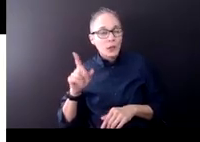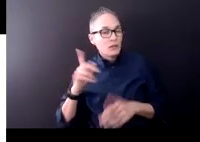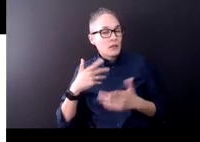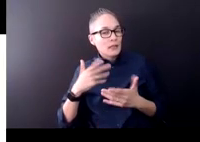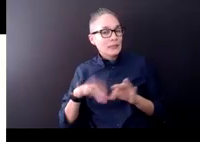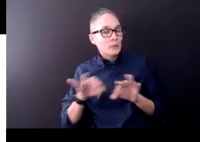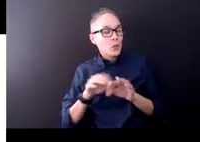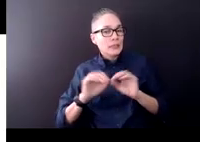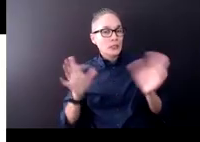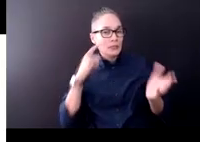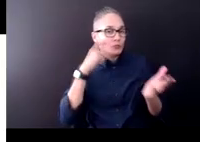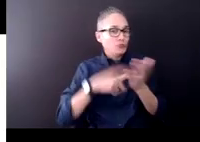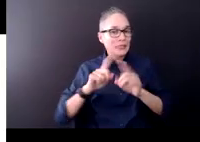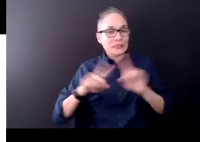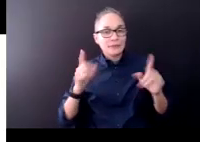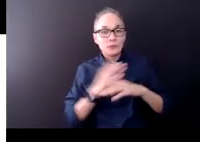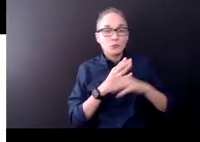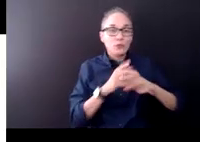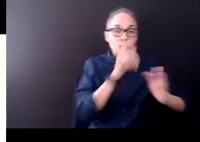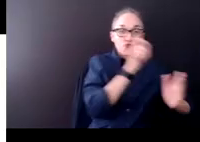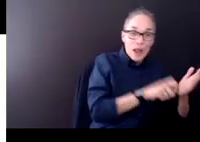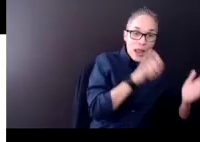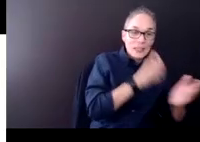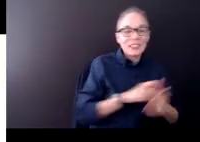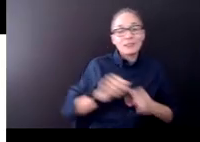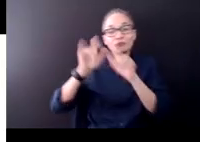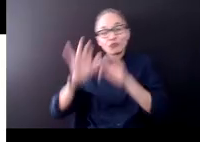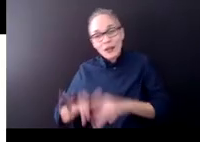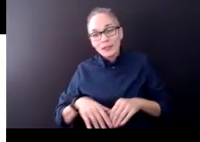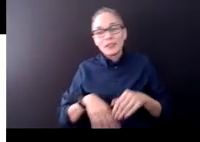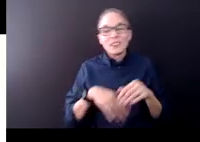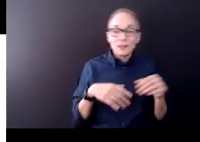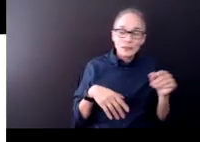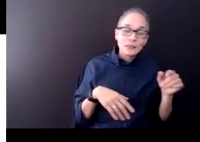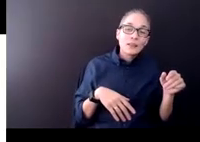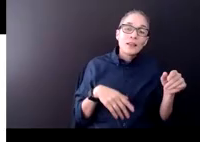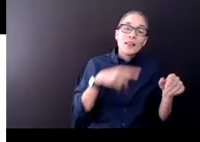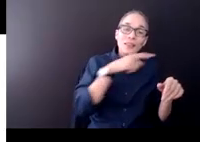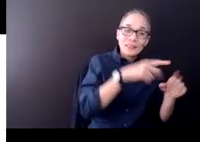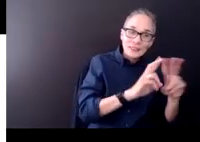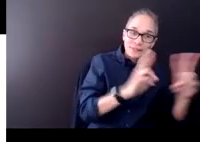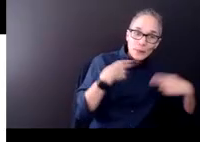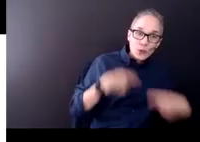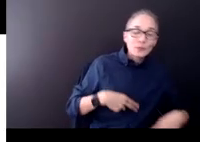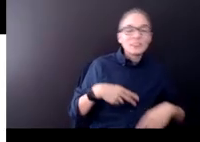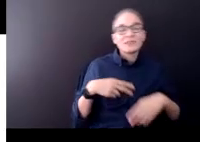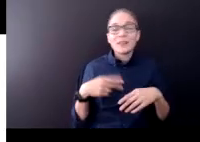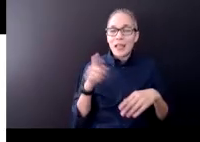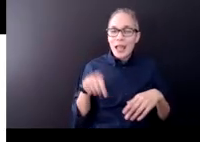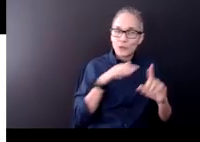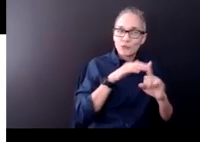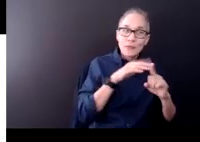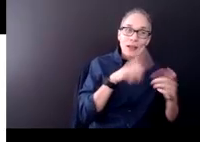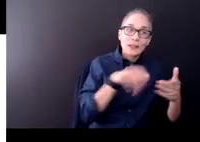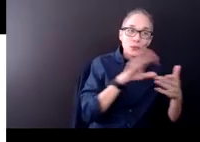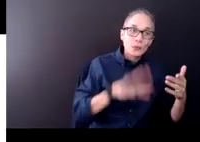between they're two distinct practices. Again, writing is messy, it's time consuming, it's deeply human. And that's when we need to remind students that